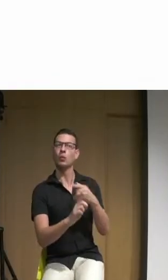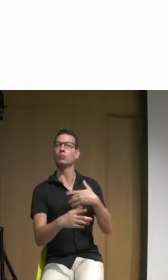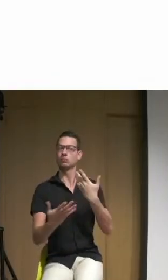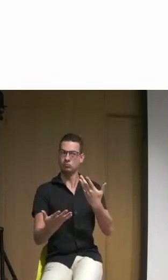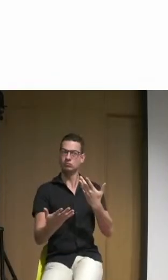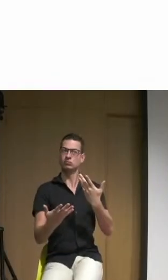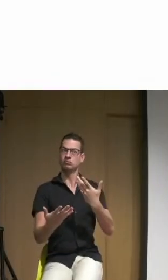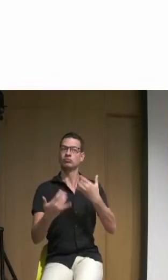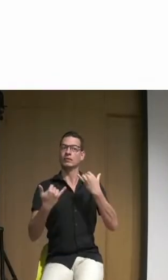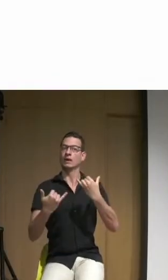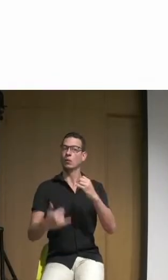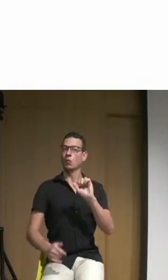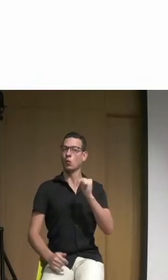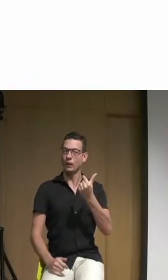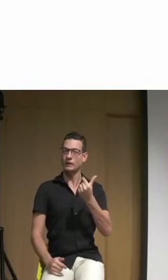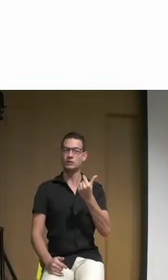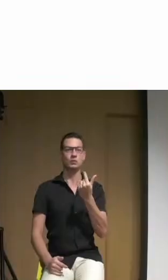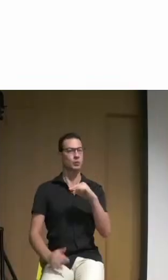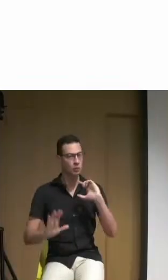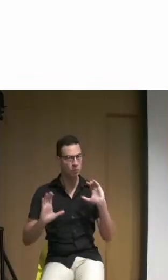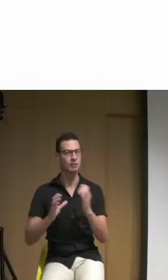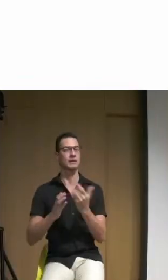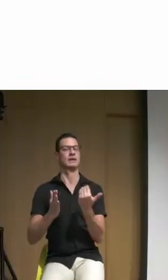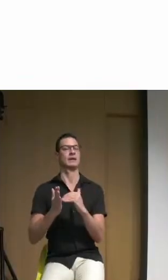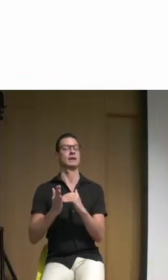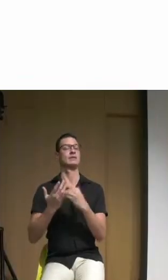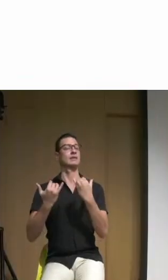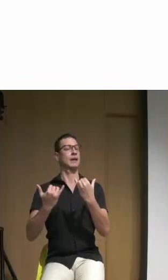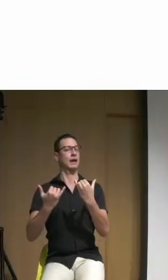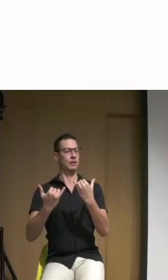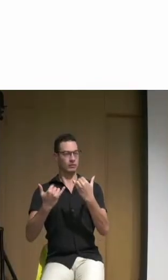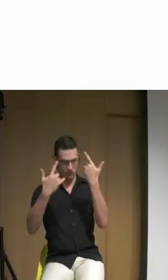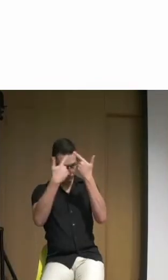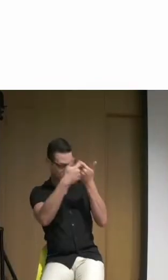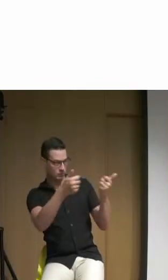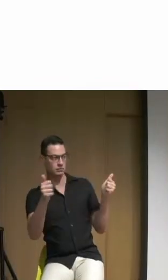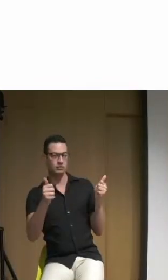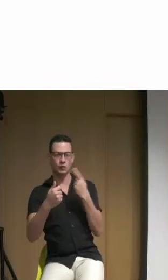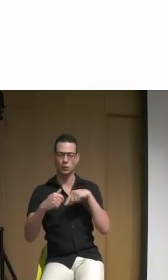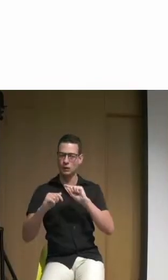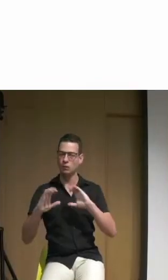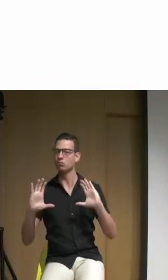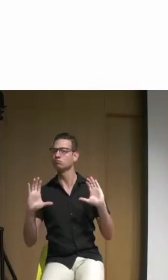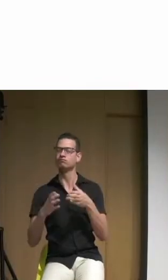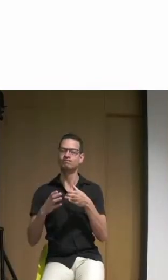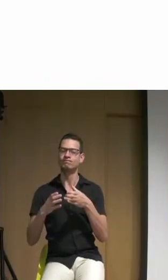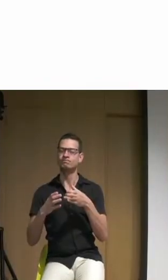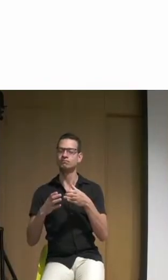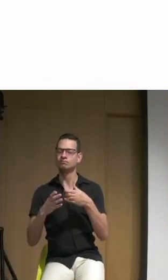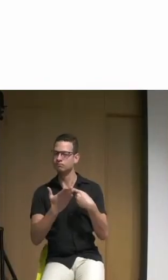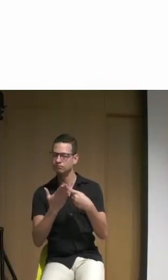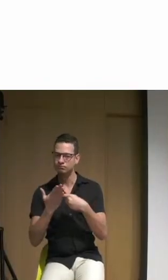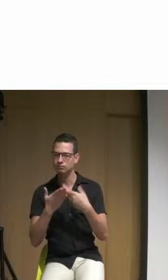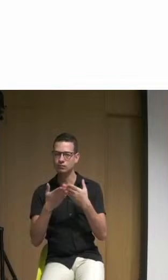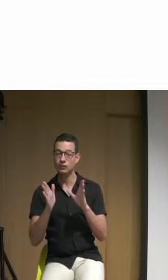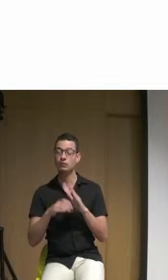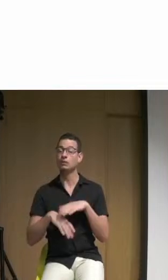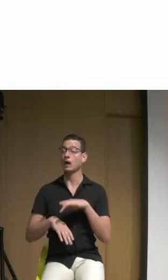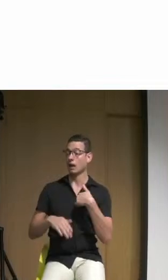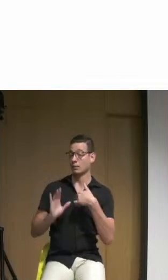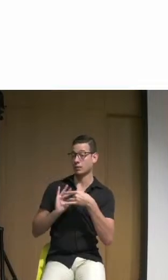to make sure that we do that work publicly. So I understand that, and I'm just going to say this, and then I will be quiet on this particular